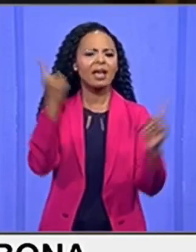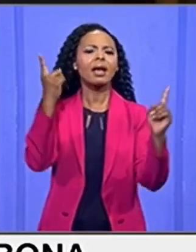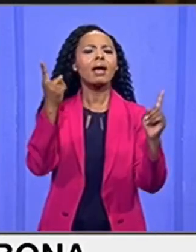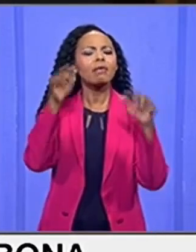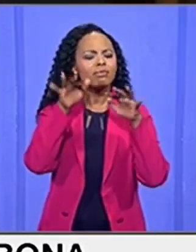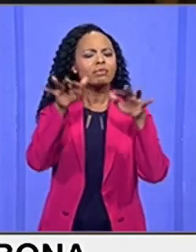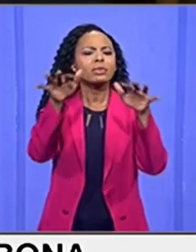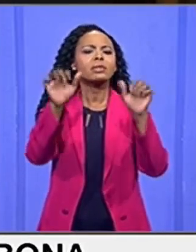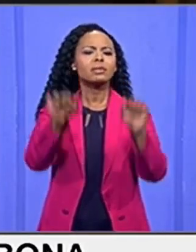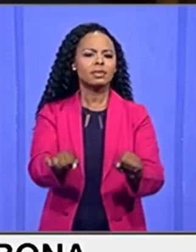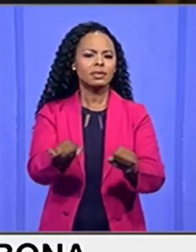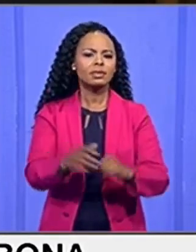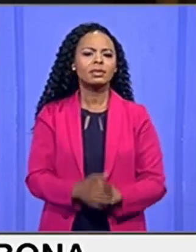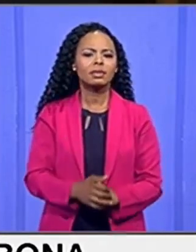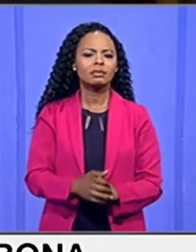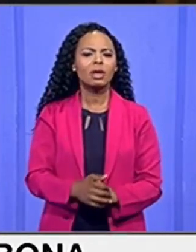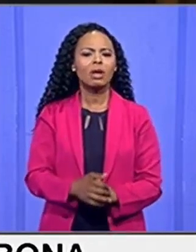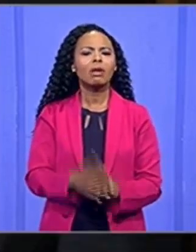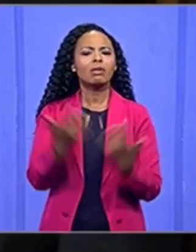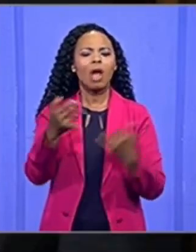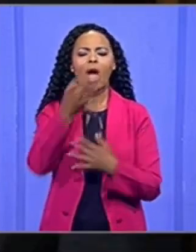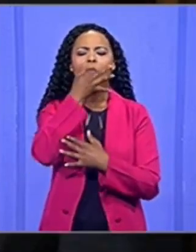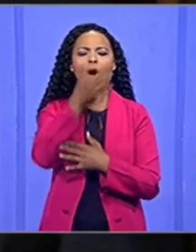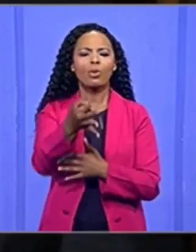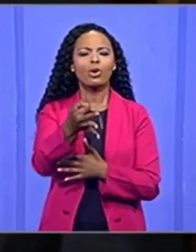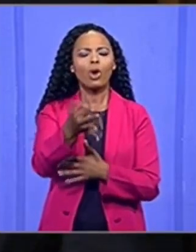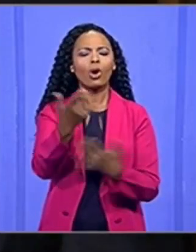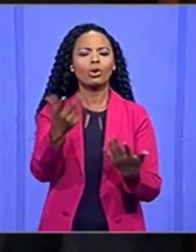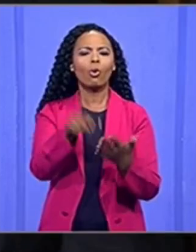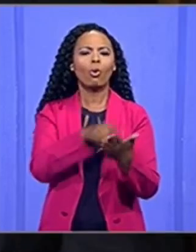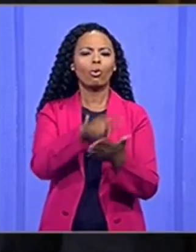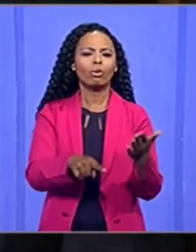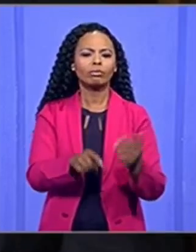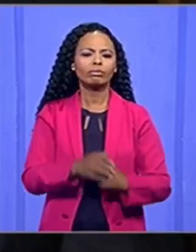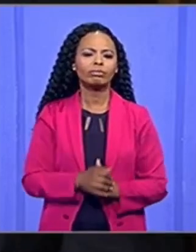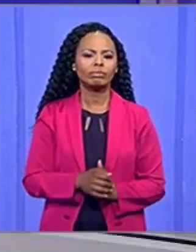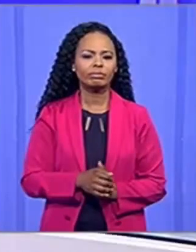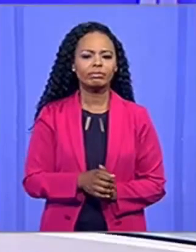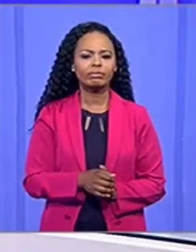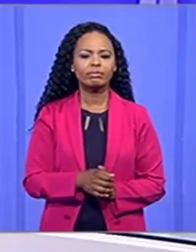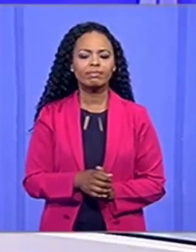a wrong opinion expressed by a judge.